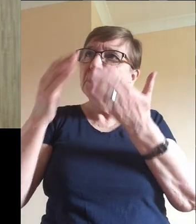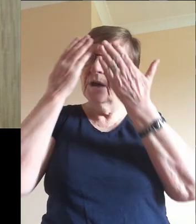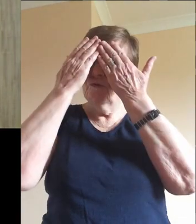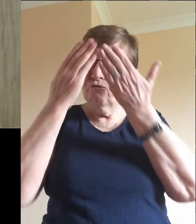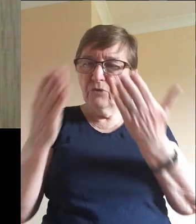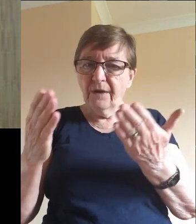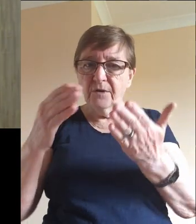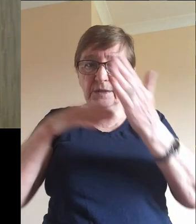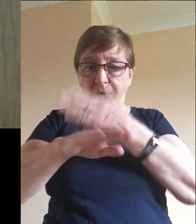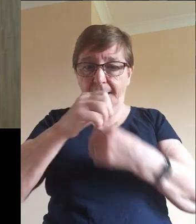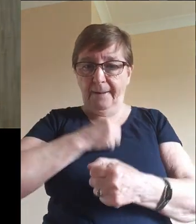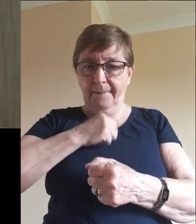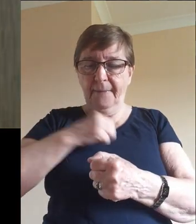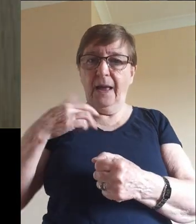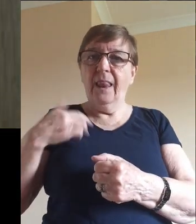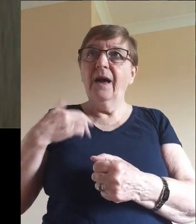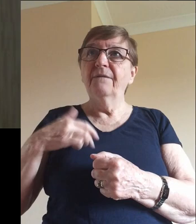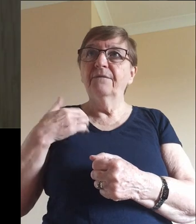lives.